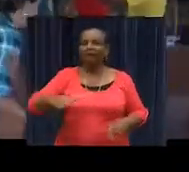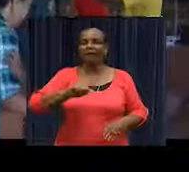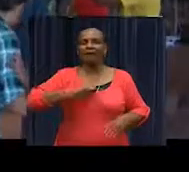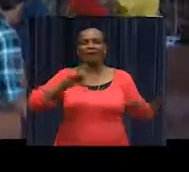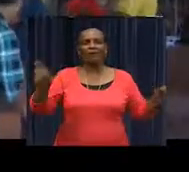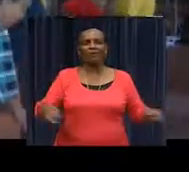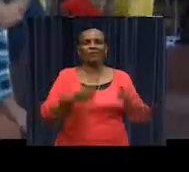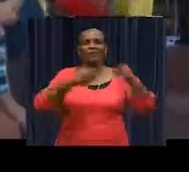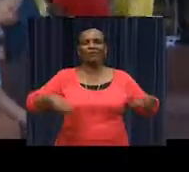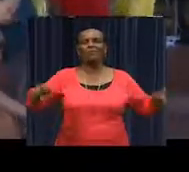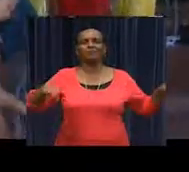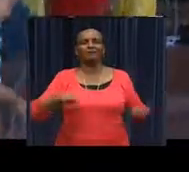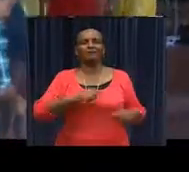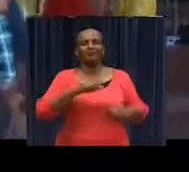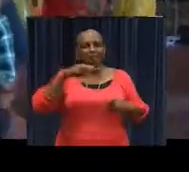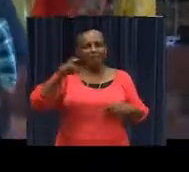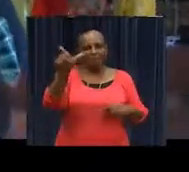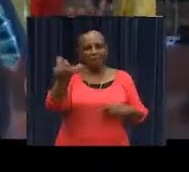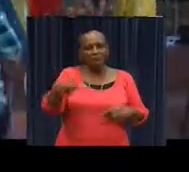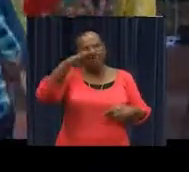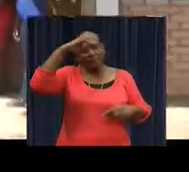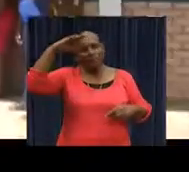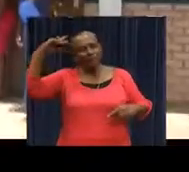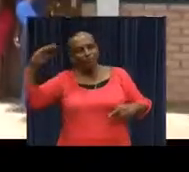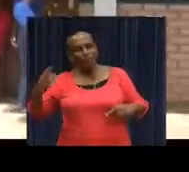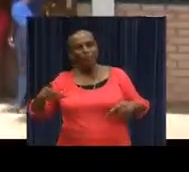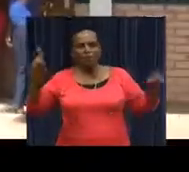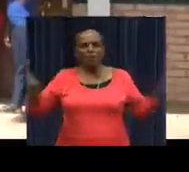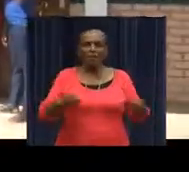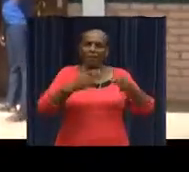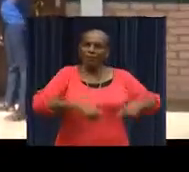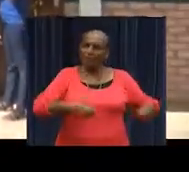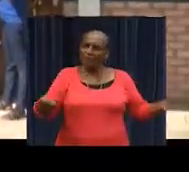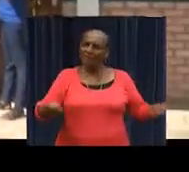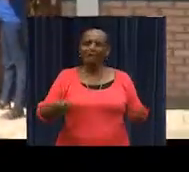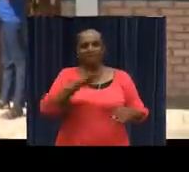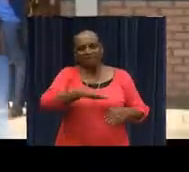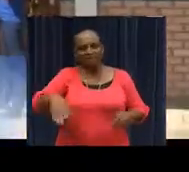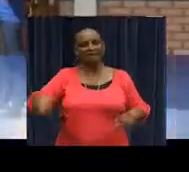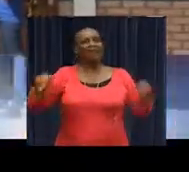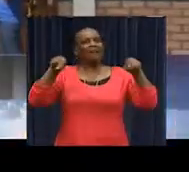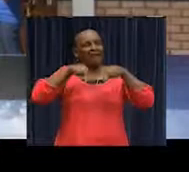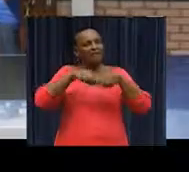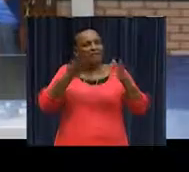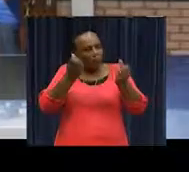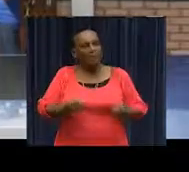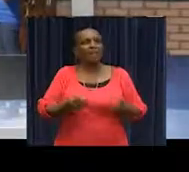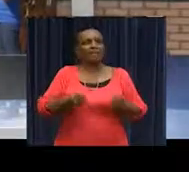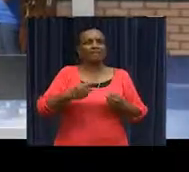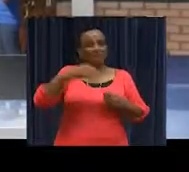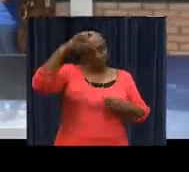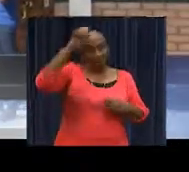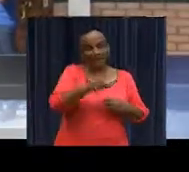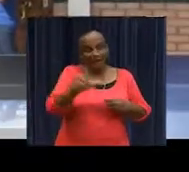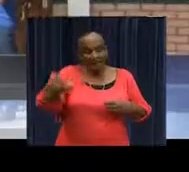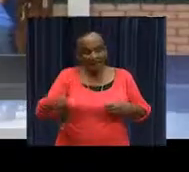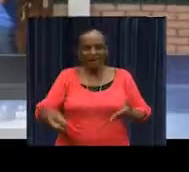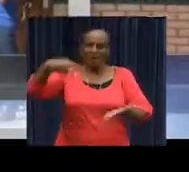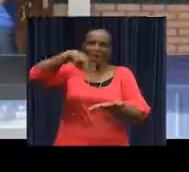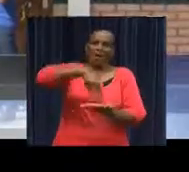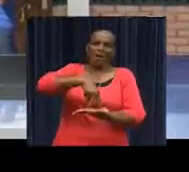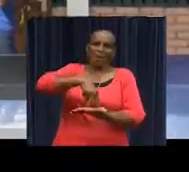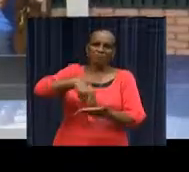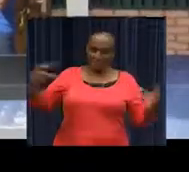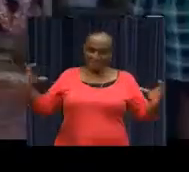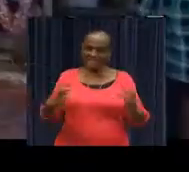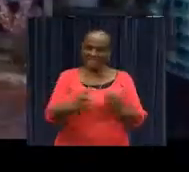children also had their own performance. It has always been his dream to perform for children with disabilities, says Regilio. The children were all